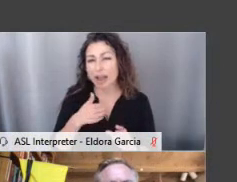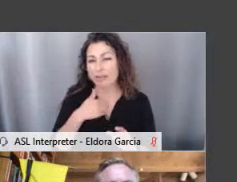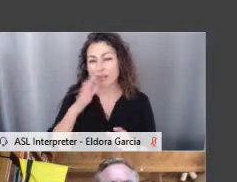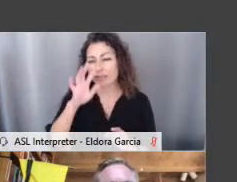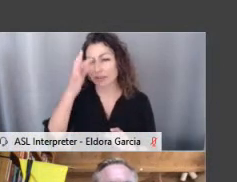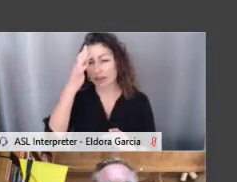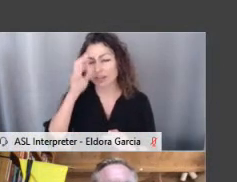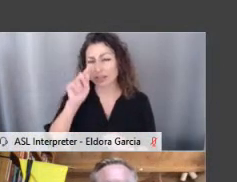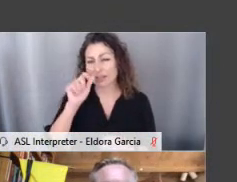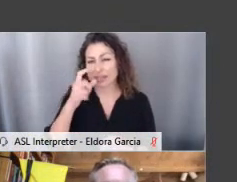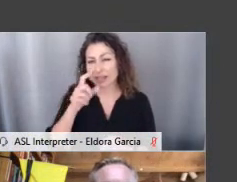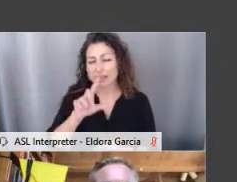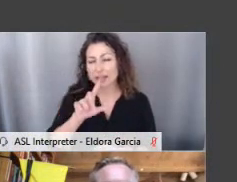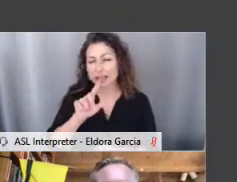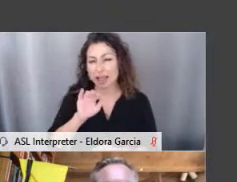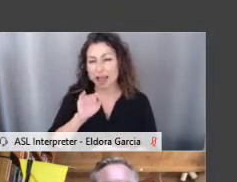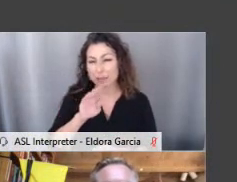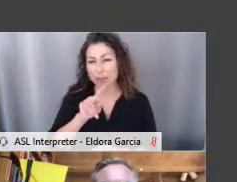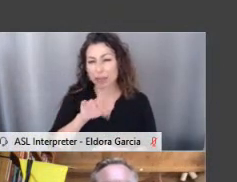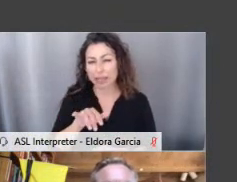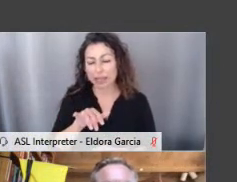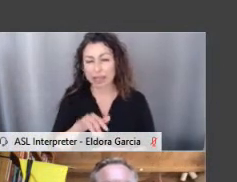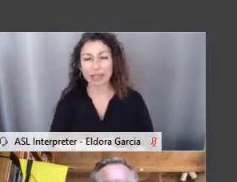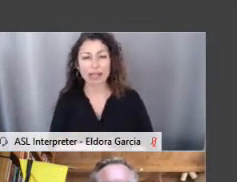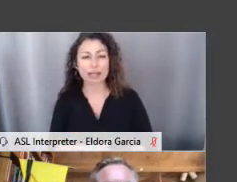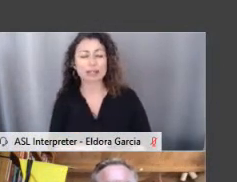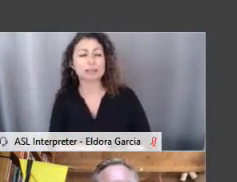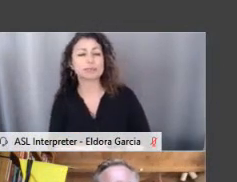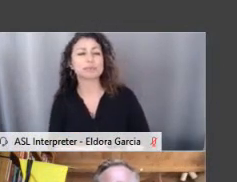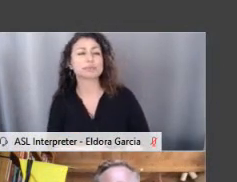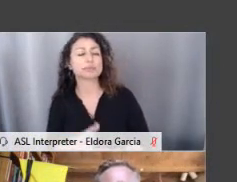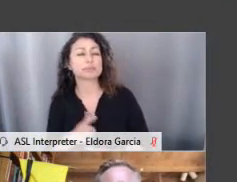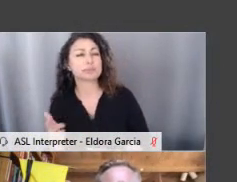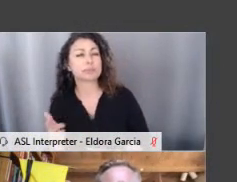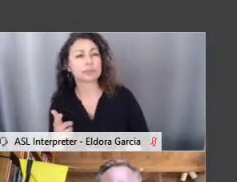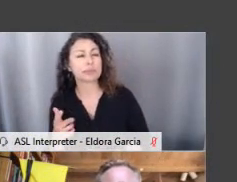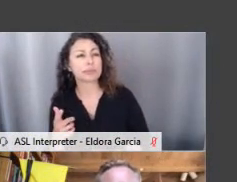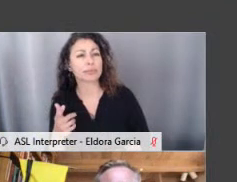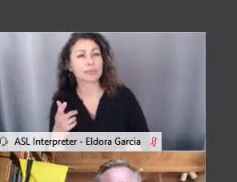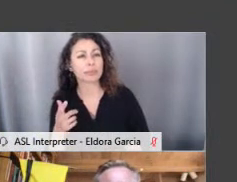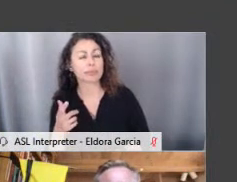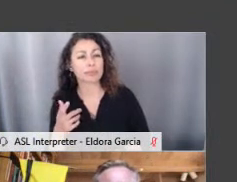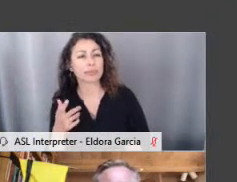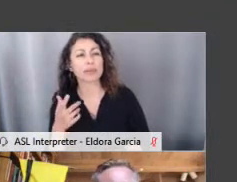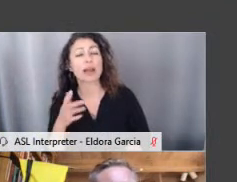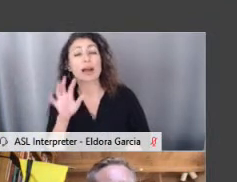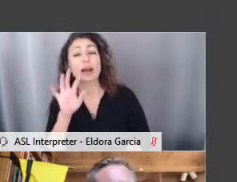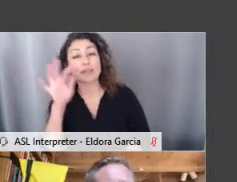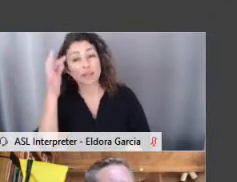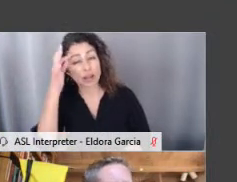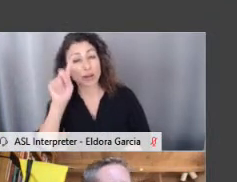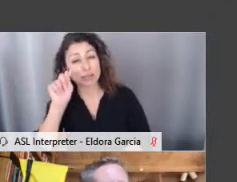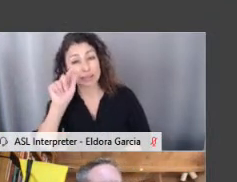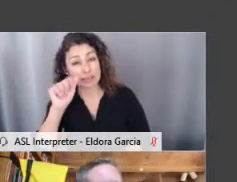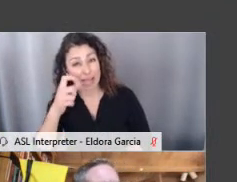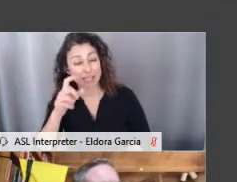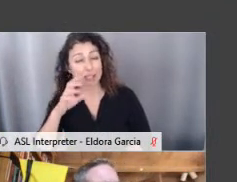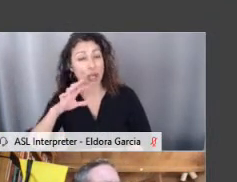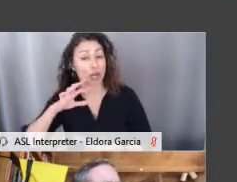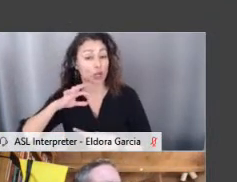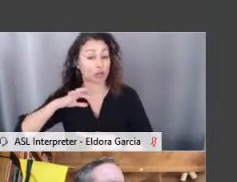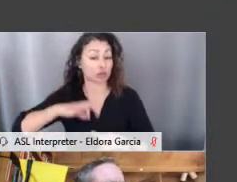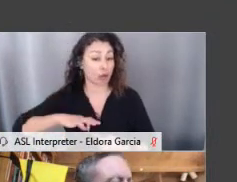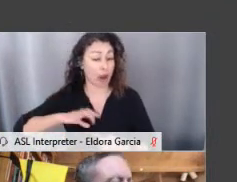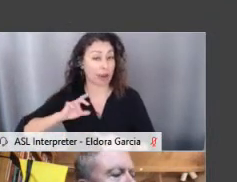federal tax liability? Well, a federal tax credit, in my mind,